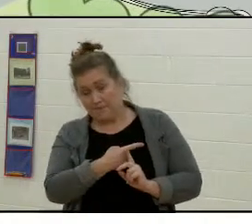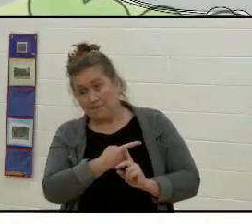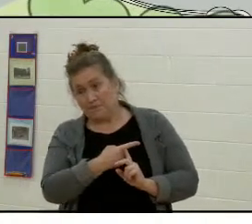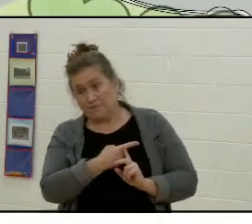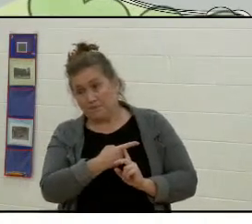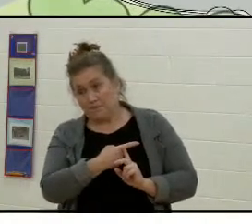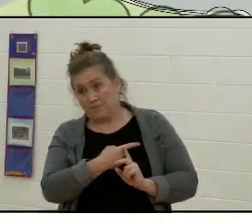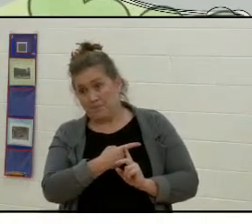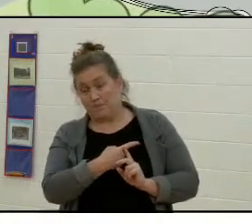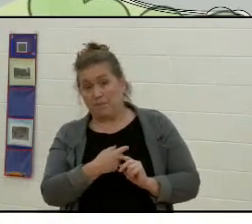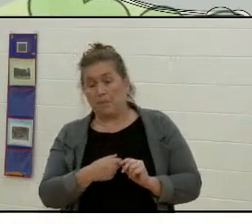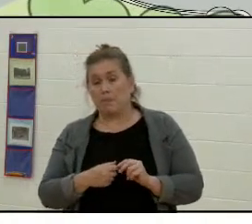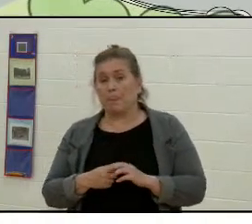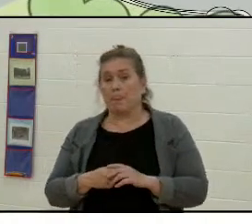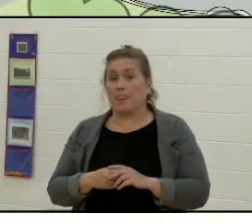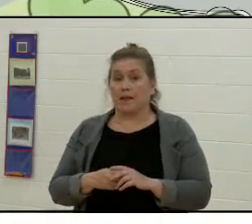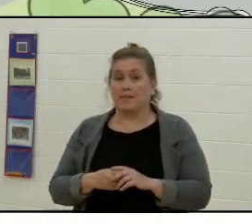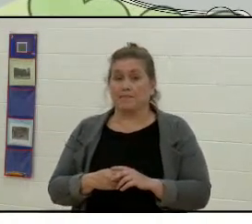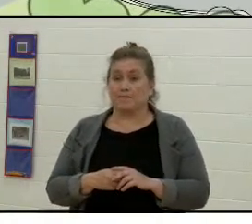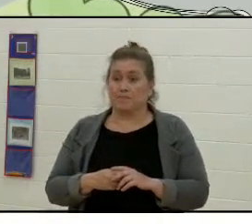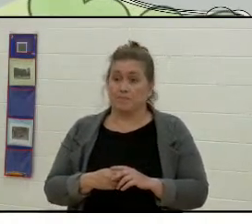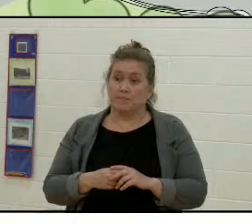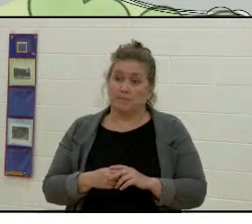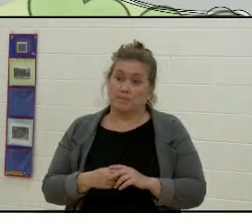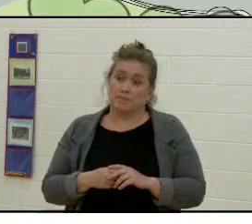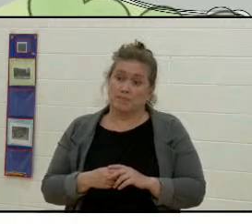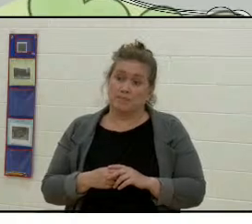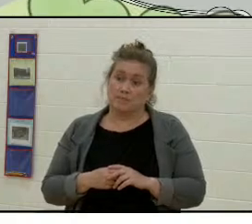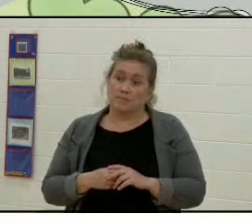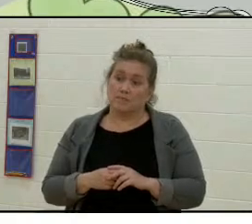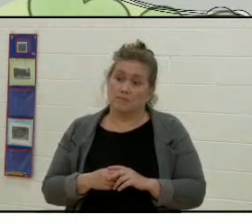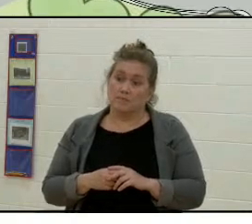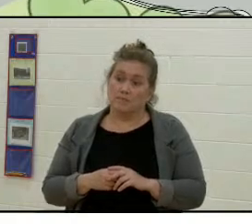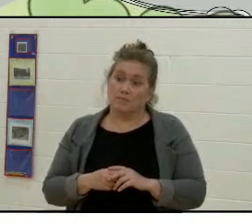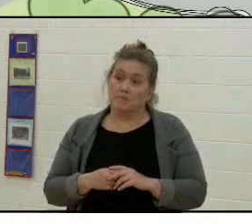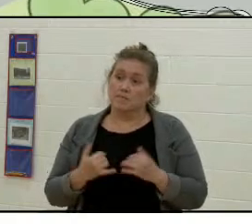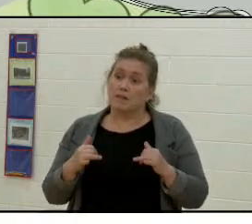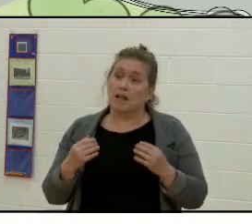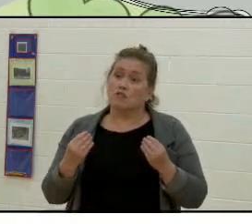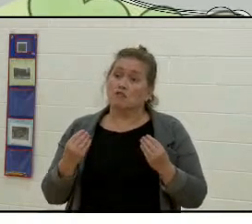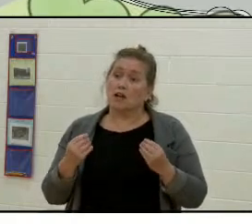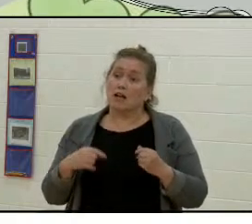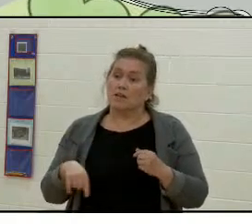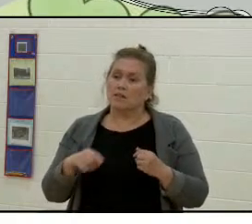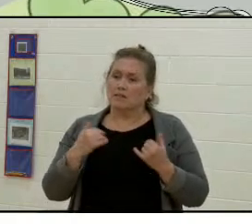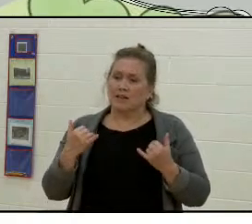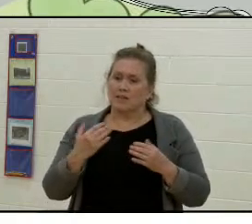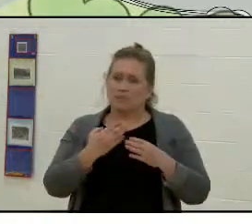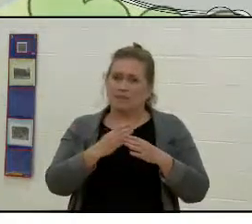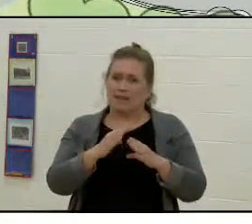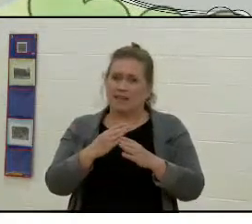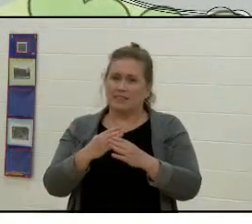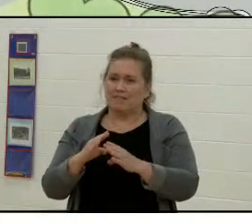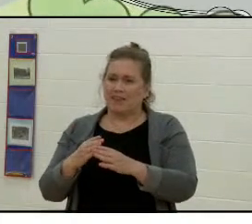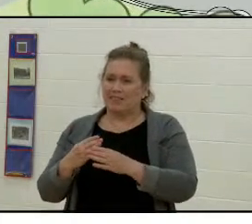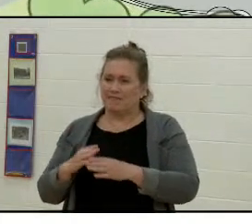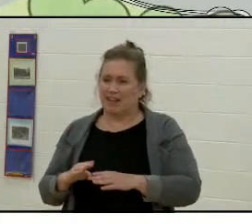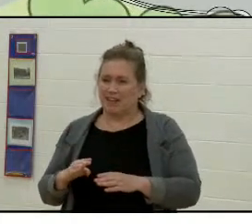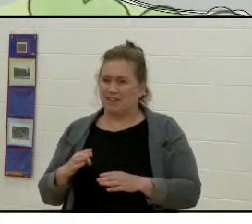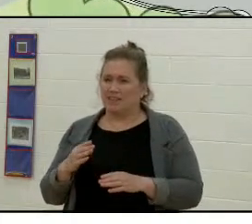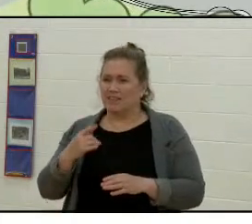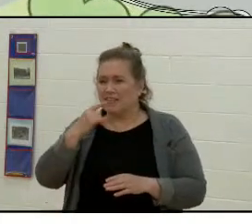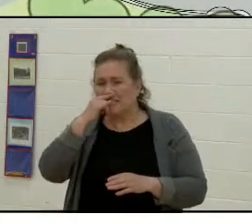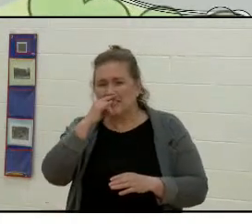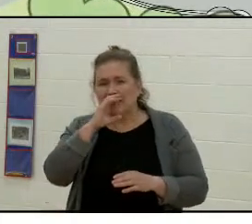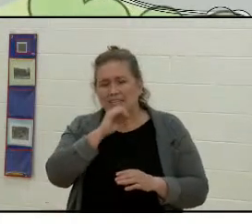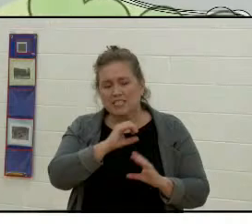So the playground area is divided into a couple different areas for kids of different ages